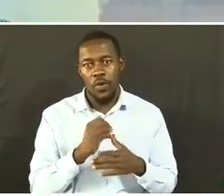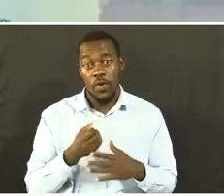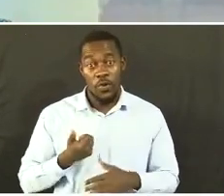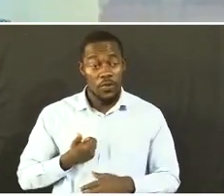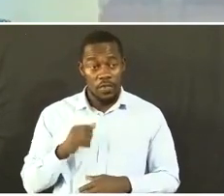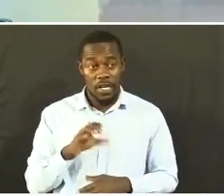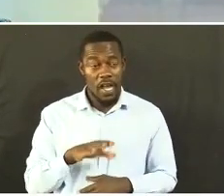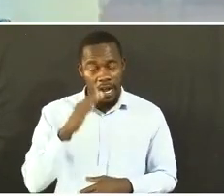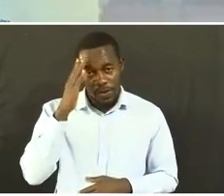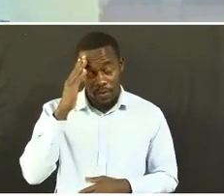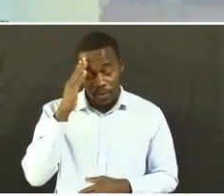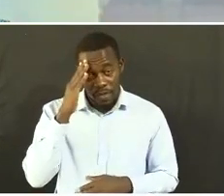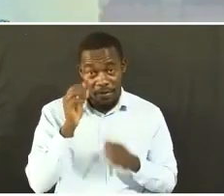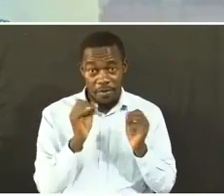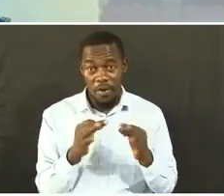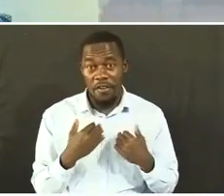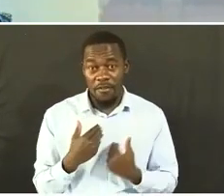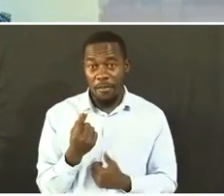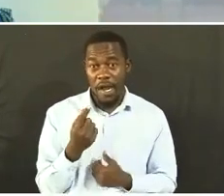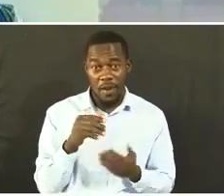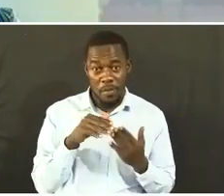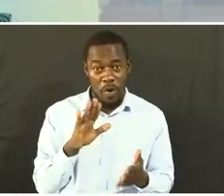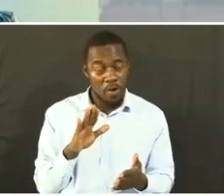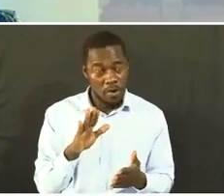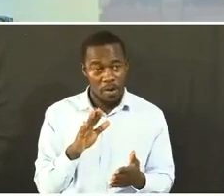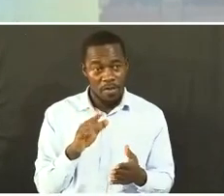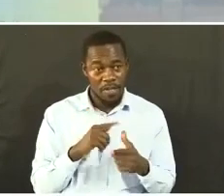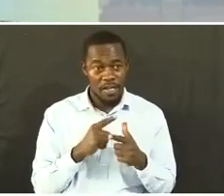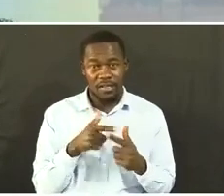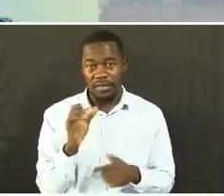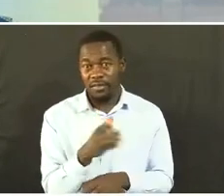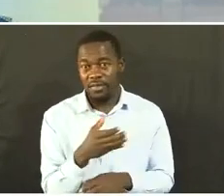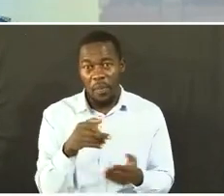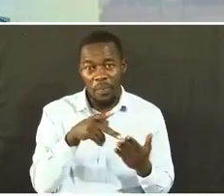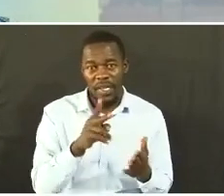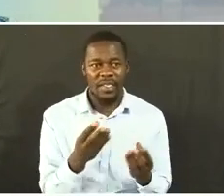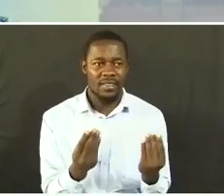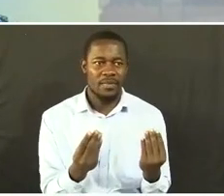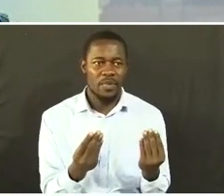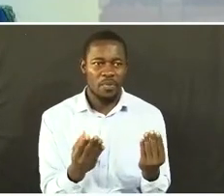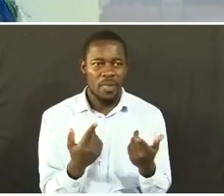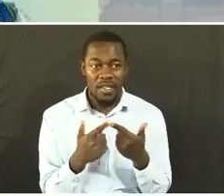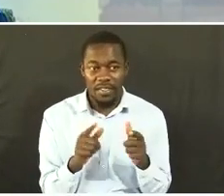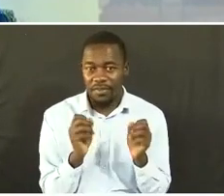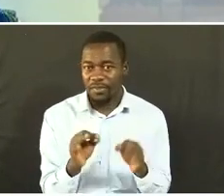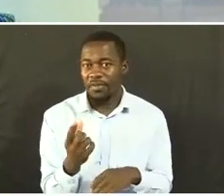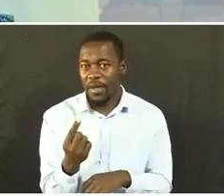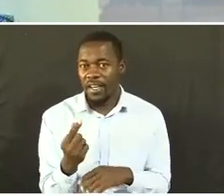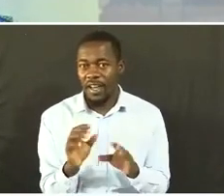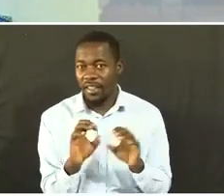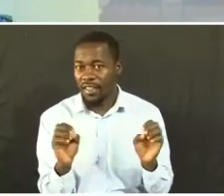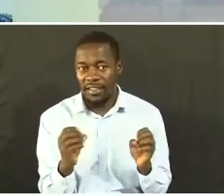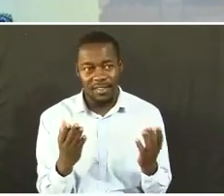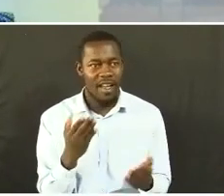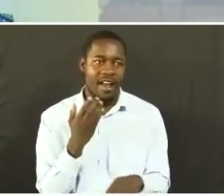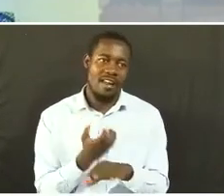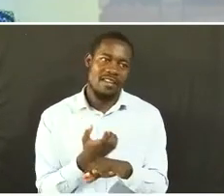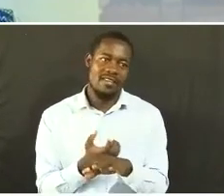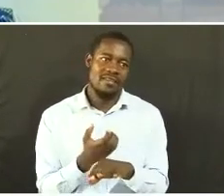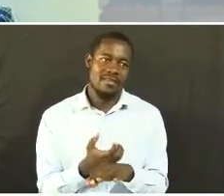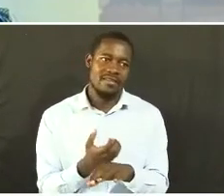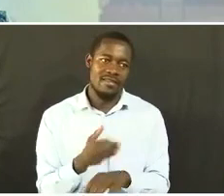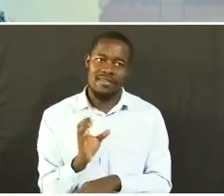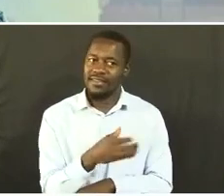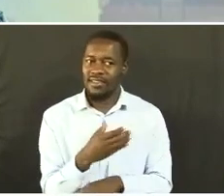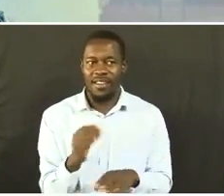has money, they cannot access drugs. So if you suspect your child is already using drugs, then you need to be careful about the